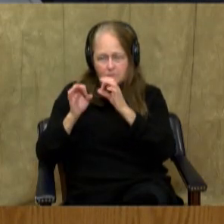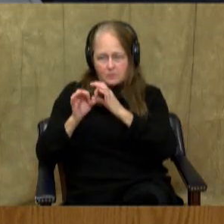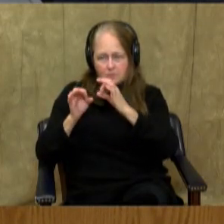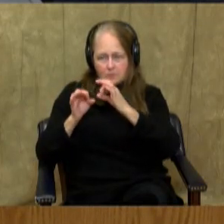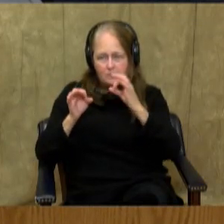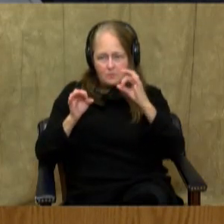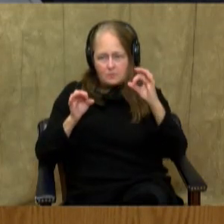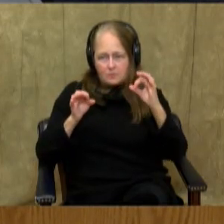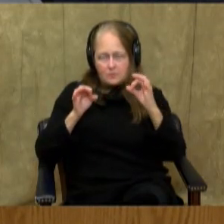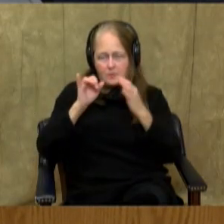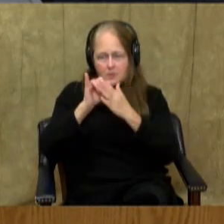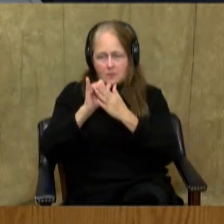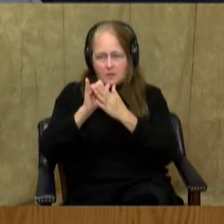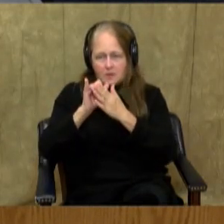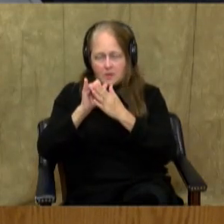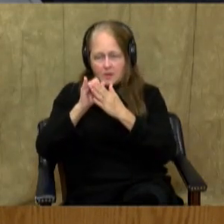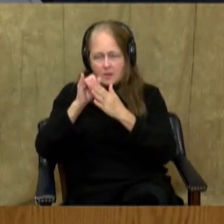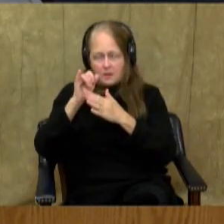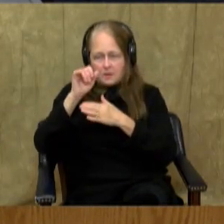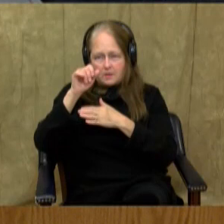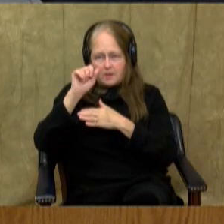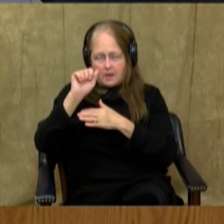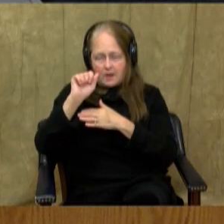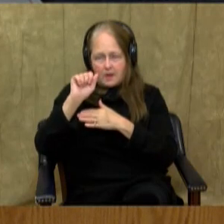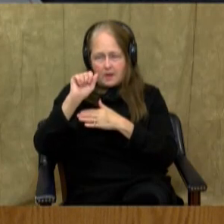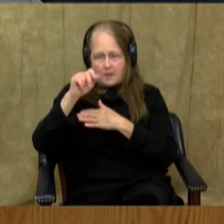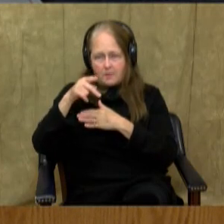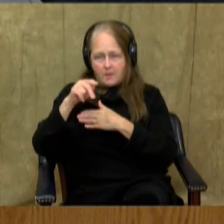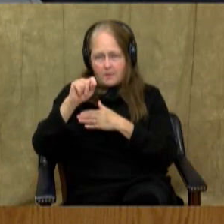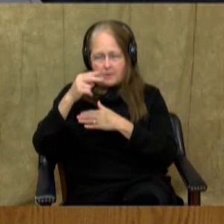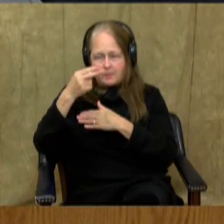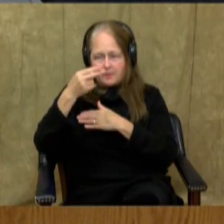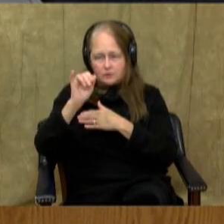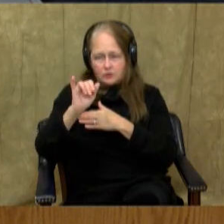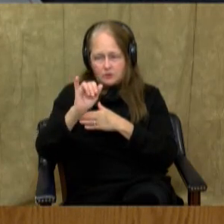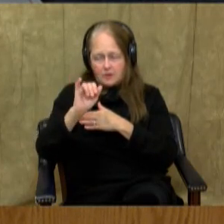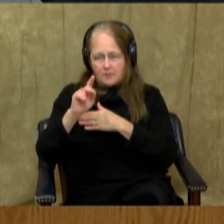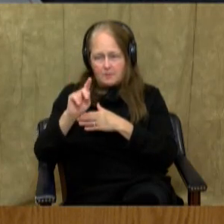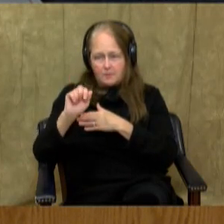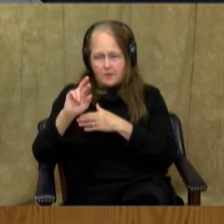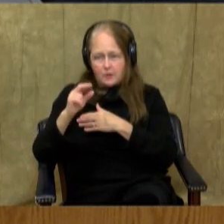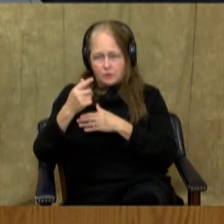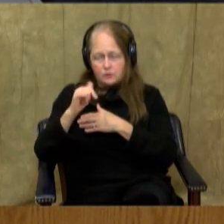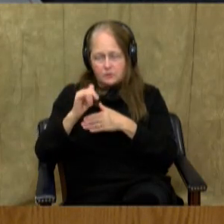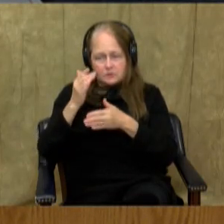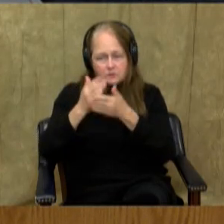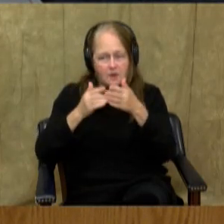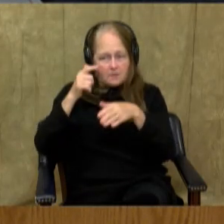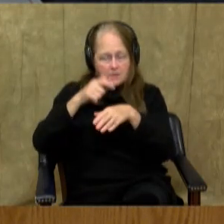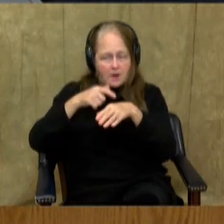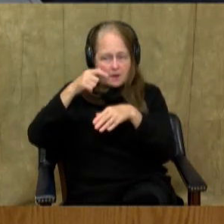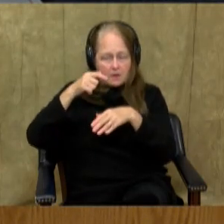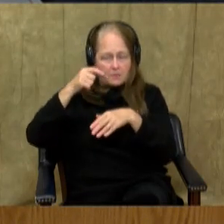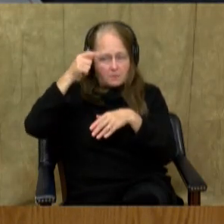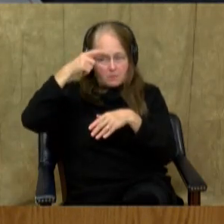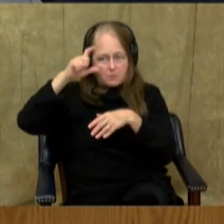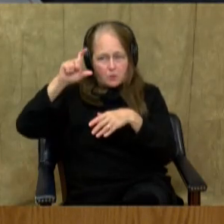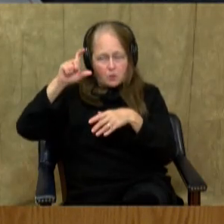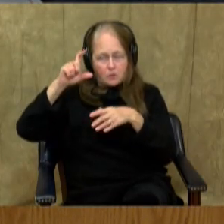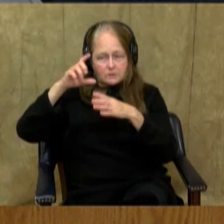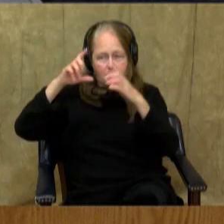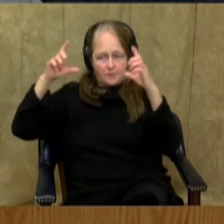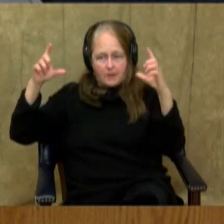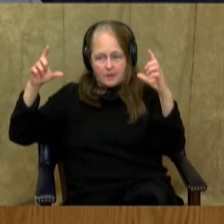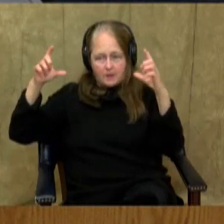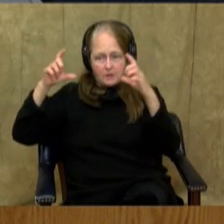this causes apogee and perigee with the moon phases. And just meaning that sometimes the moon appears to be bigger and